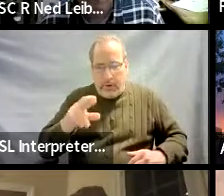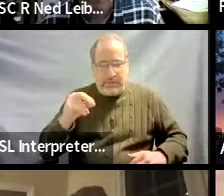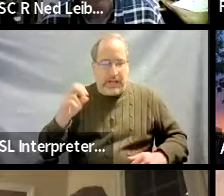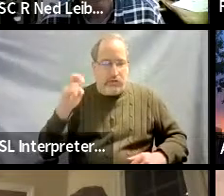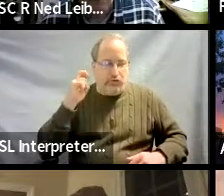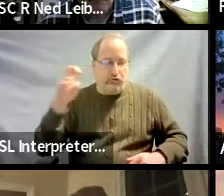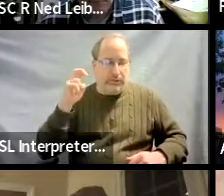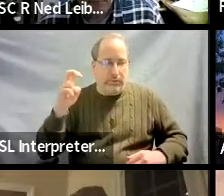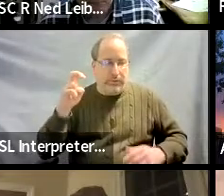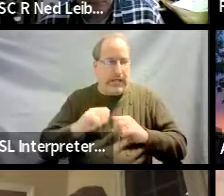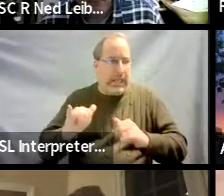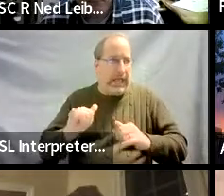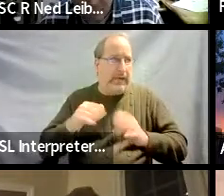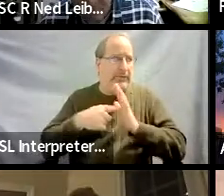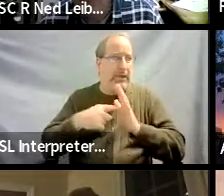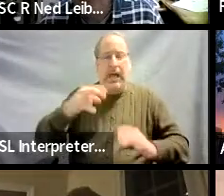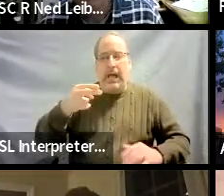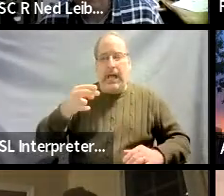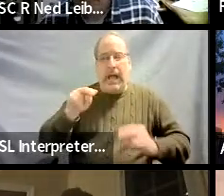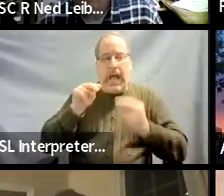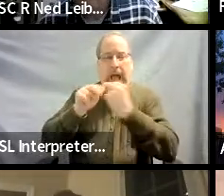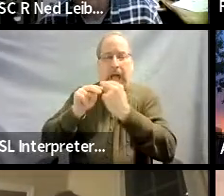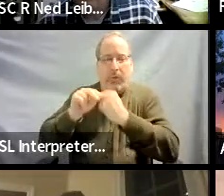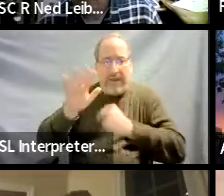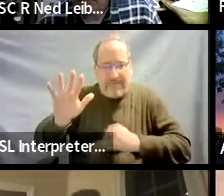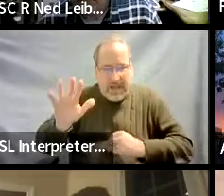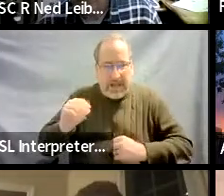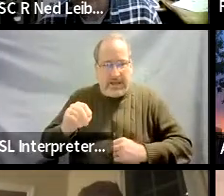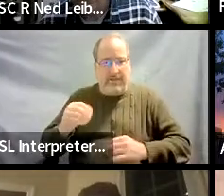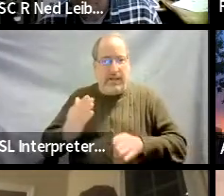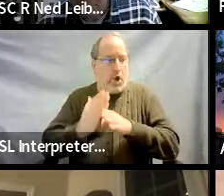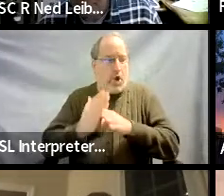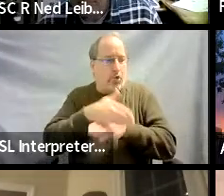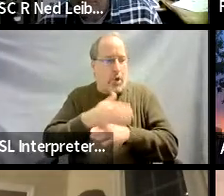as Highway 5 and the Crosstown Freeway.